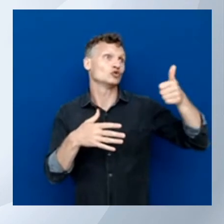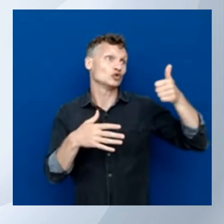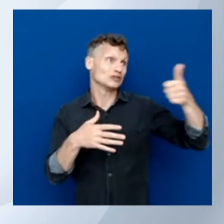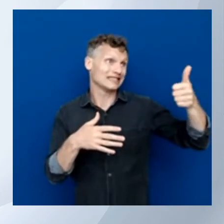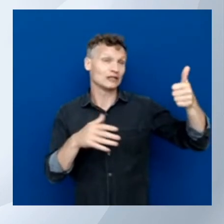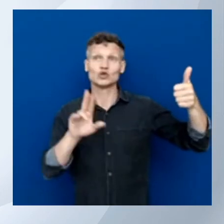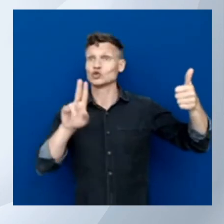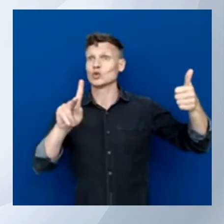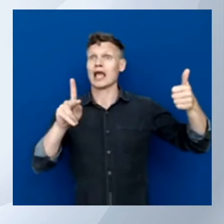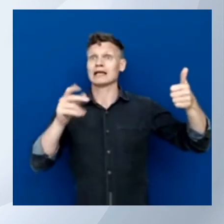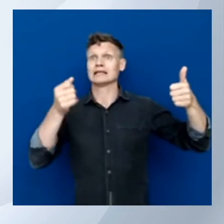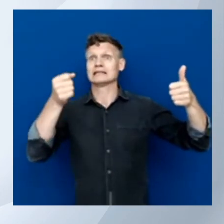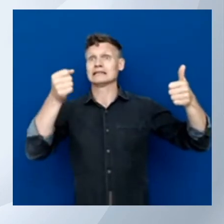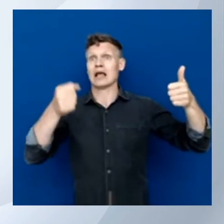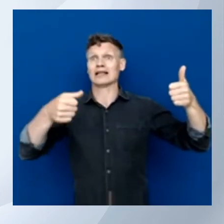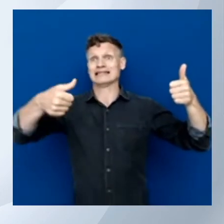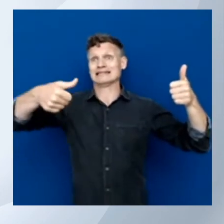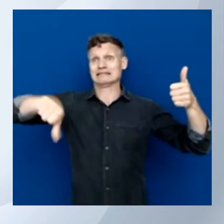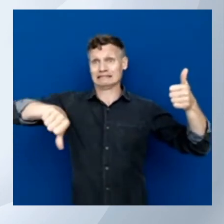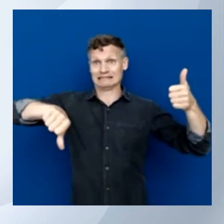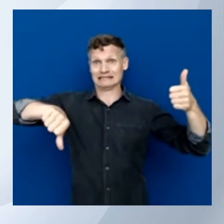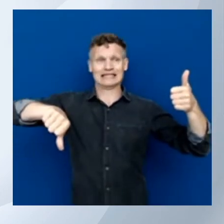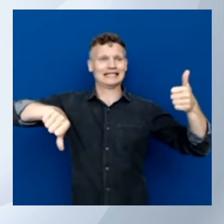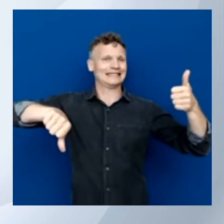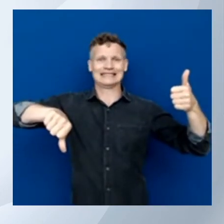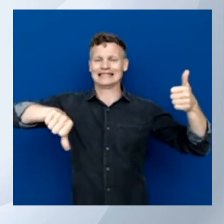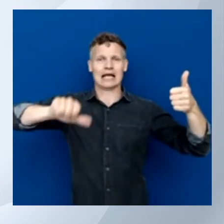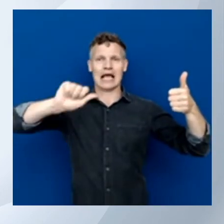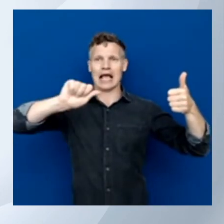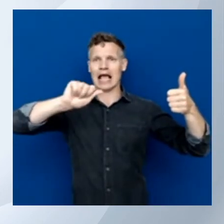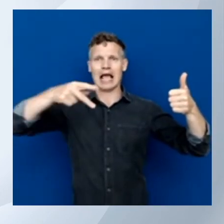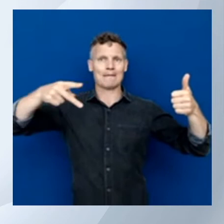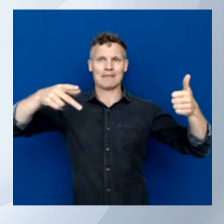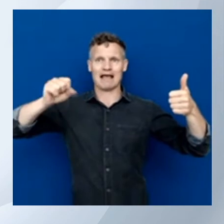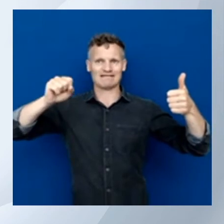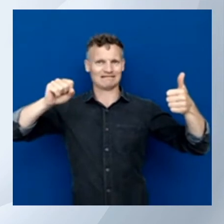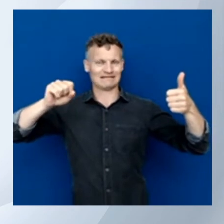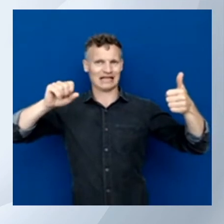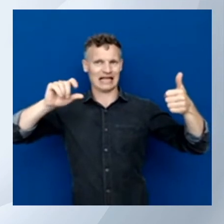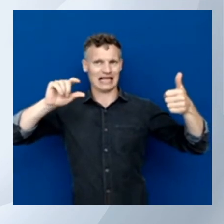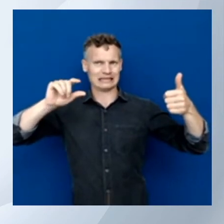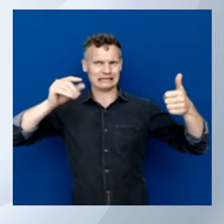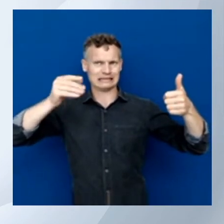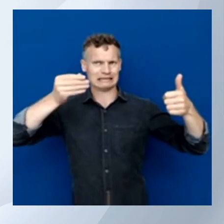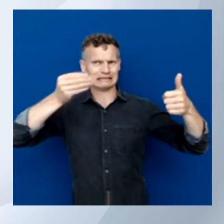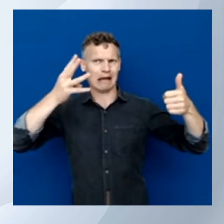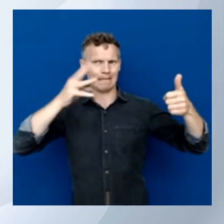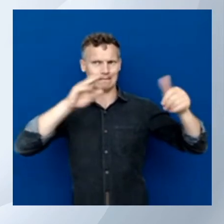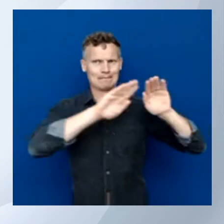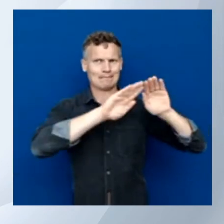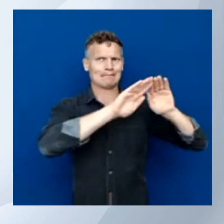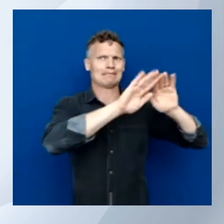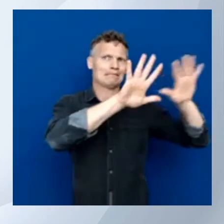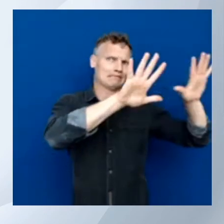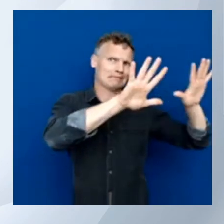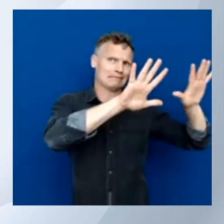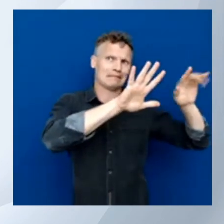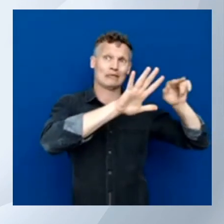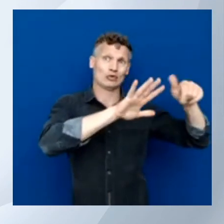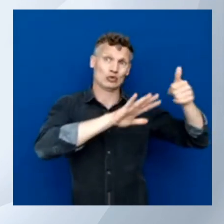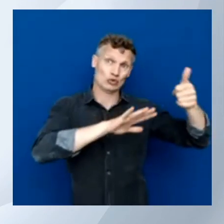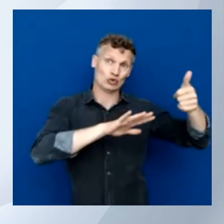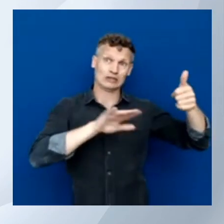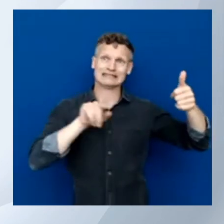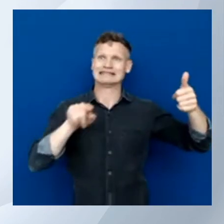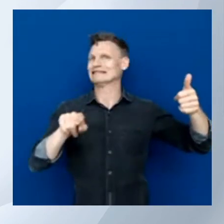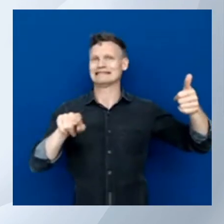your application has some level of deployment. You've got one region with the deploy successful and another without